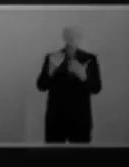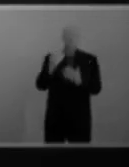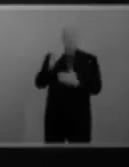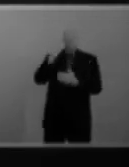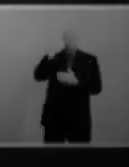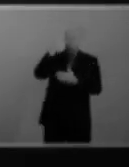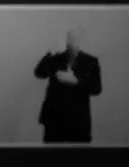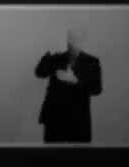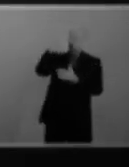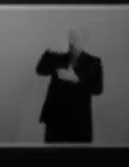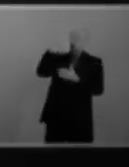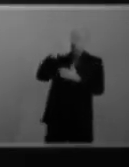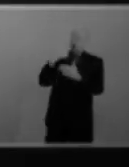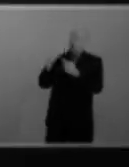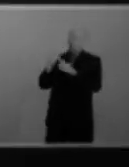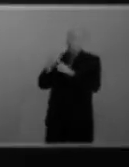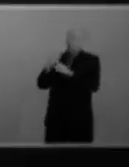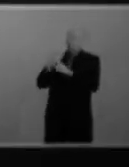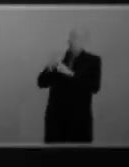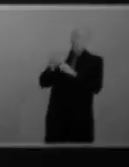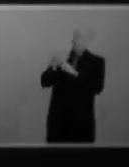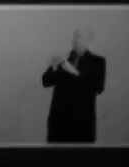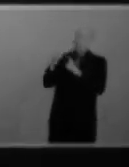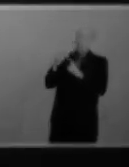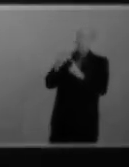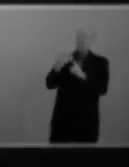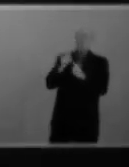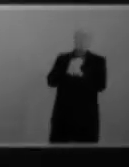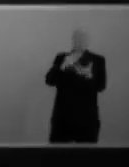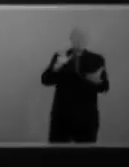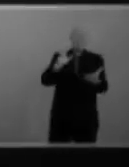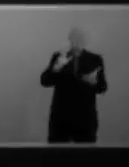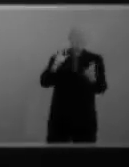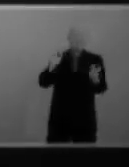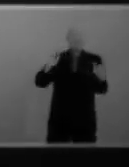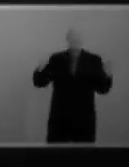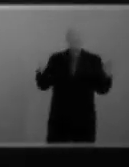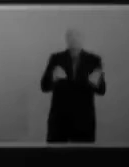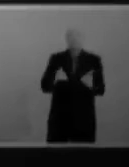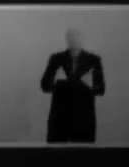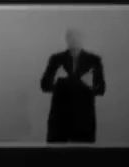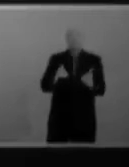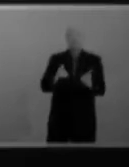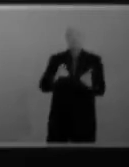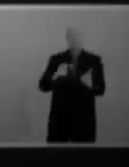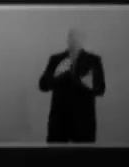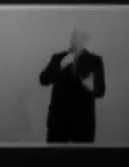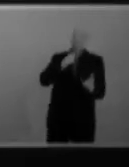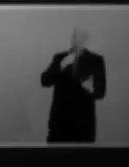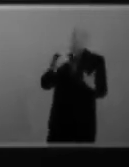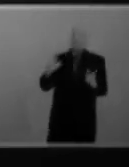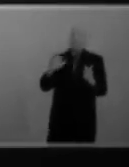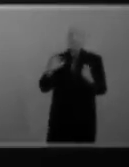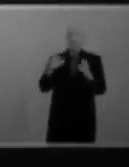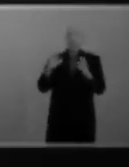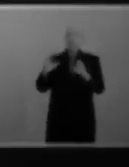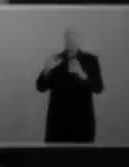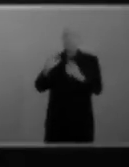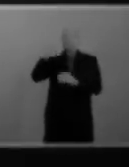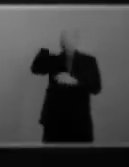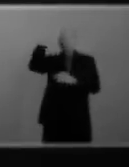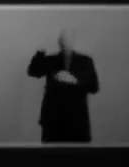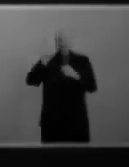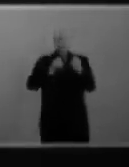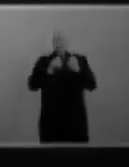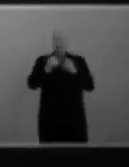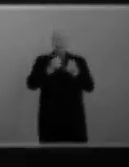into erosions of liberty that we deeply regret, and to an expansion in the role of the state, from